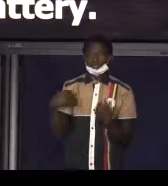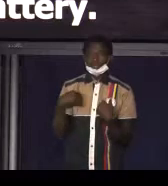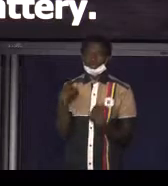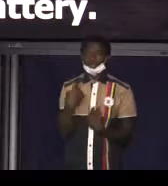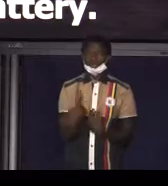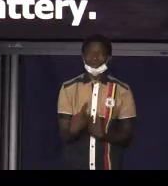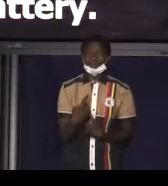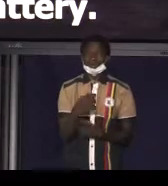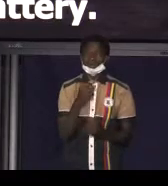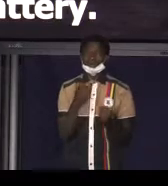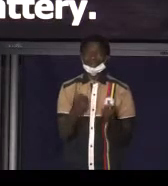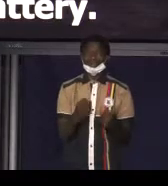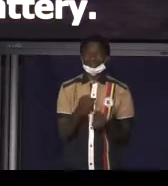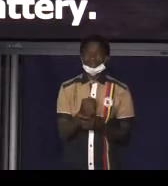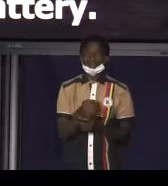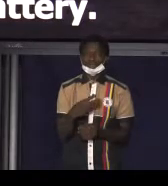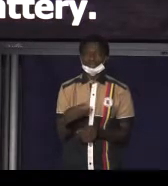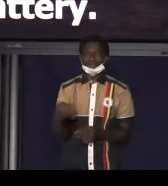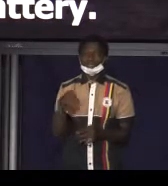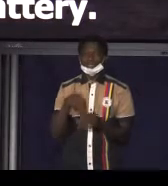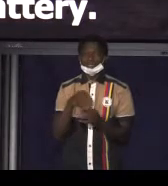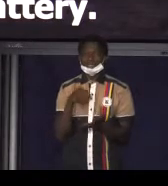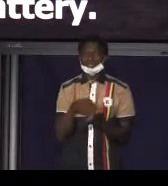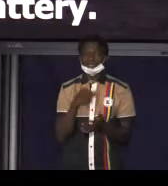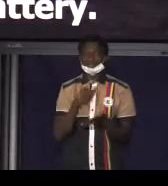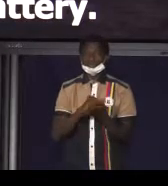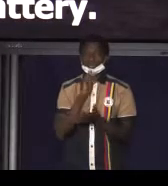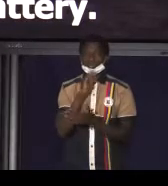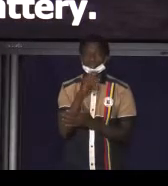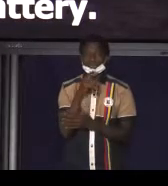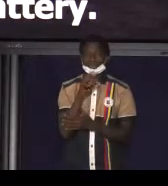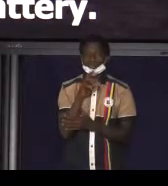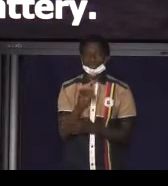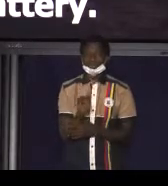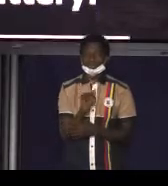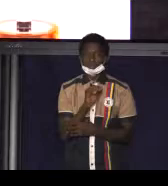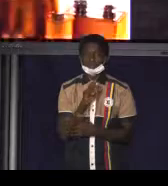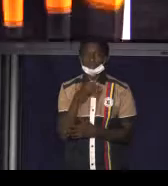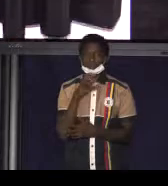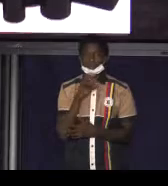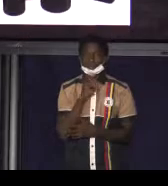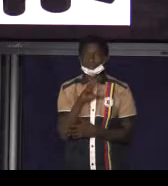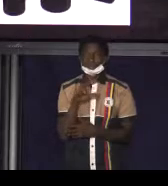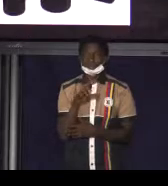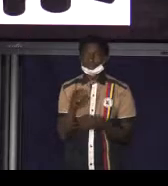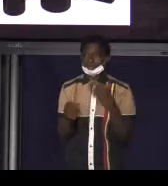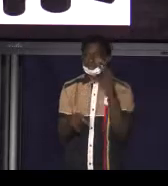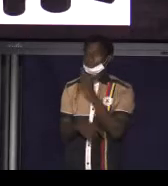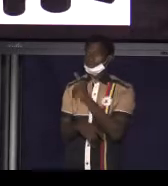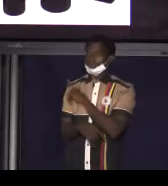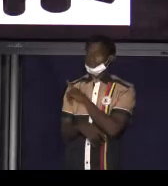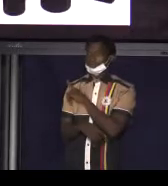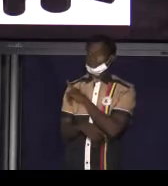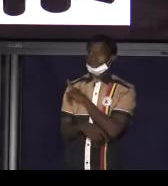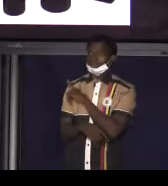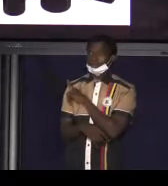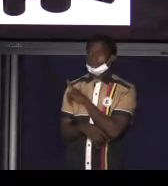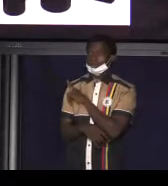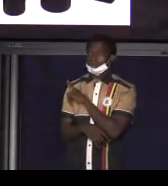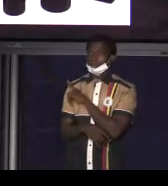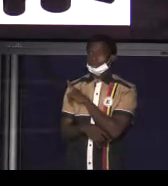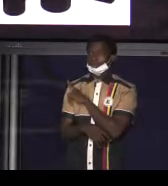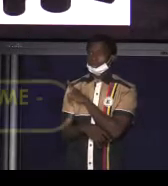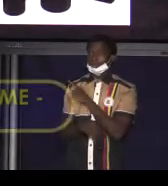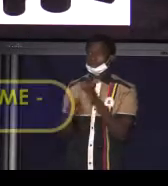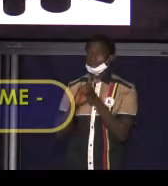only solid or paste materials in it. That is dry cell. Talking about, this is just a typical